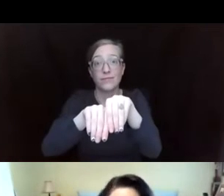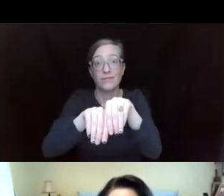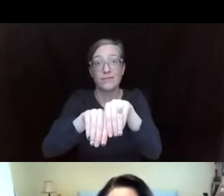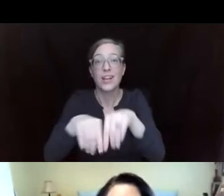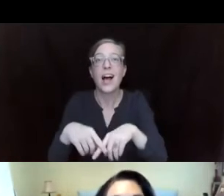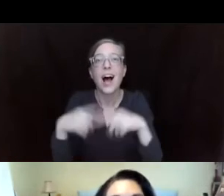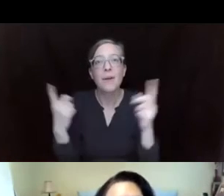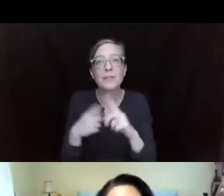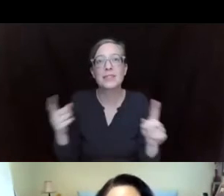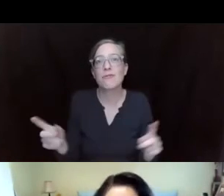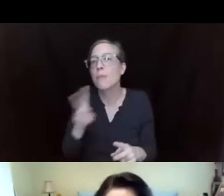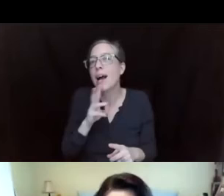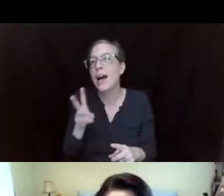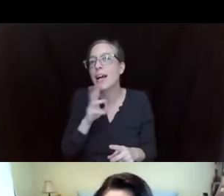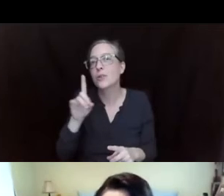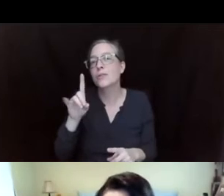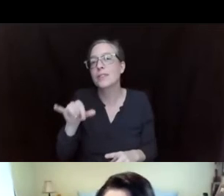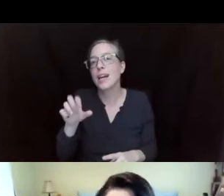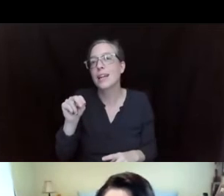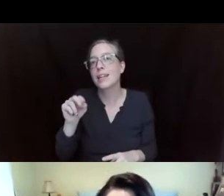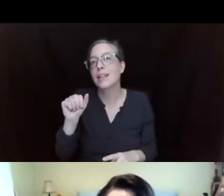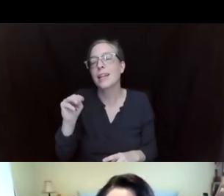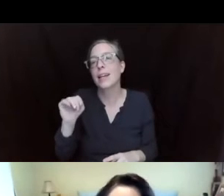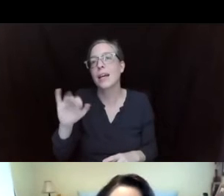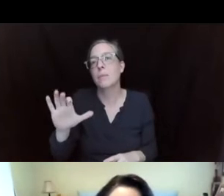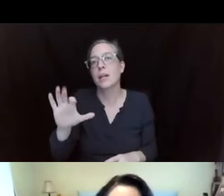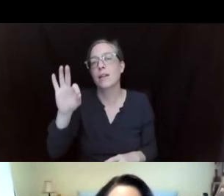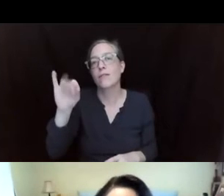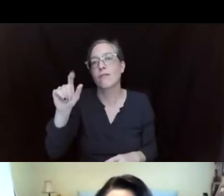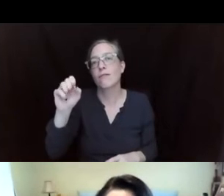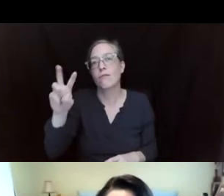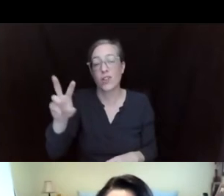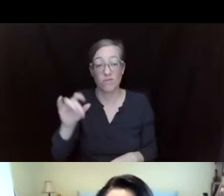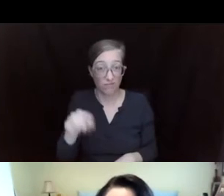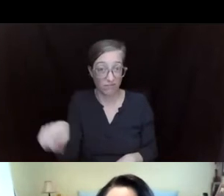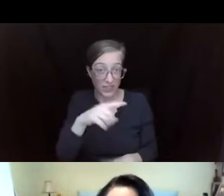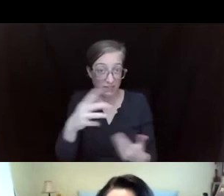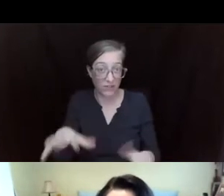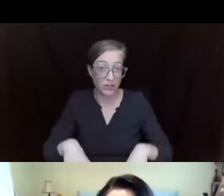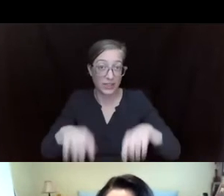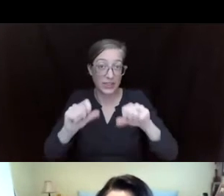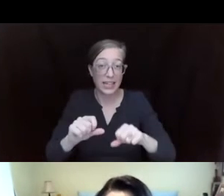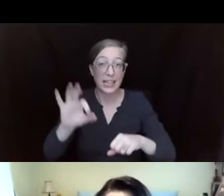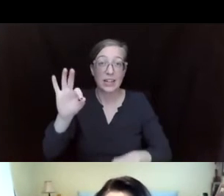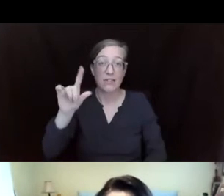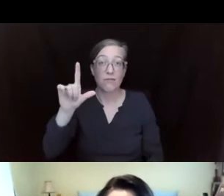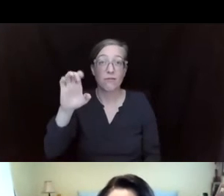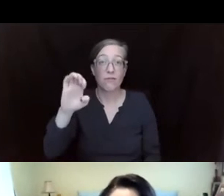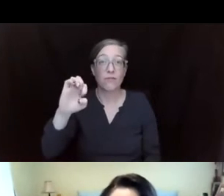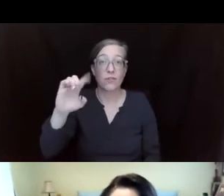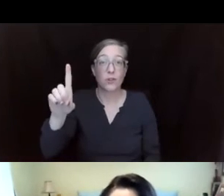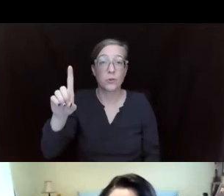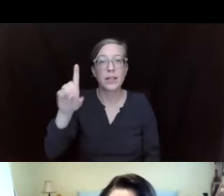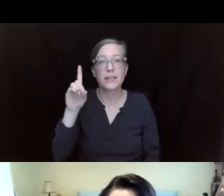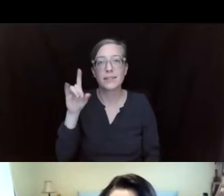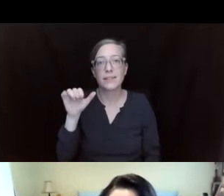or also called pressure-driven flow. Anybody that has taken a fluid mechanics class, we know that hydrodynamic flow has